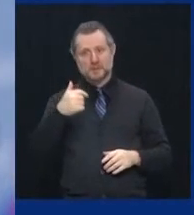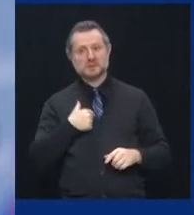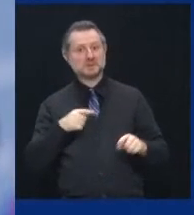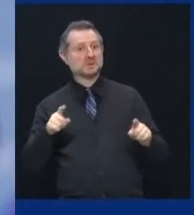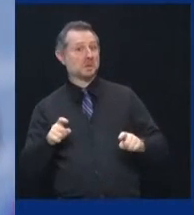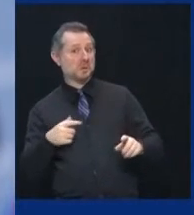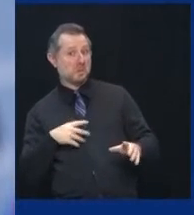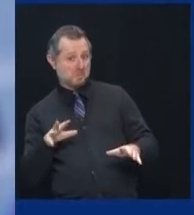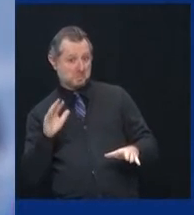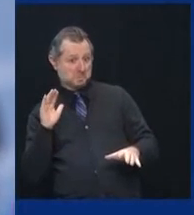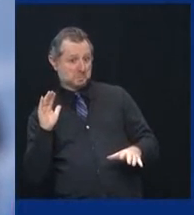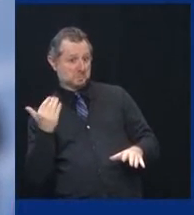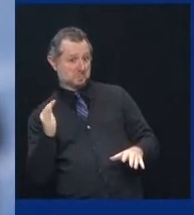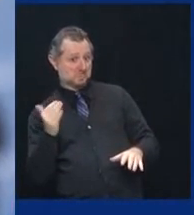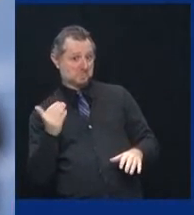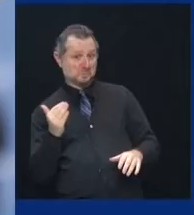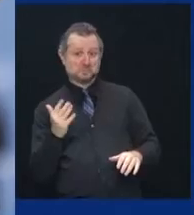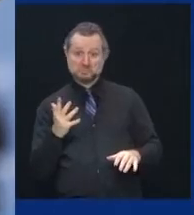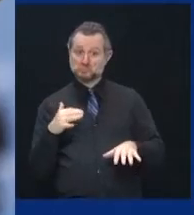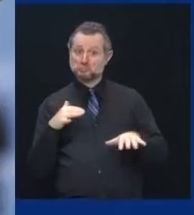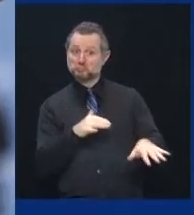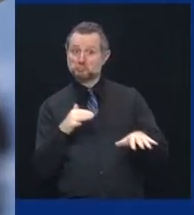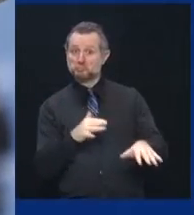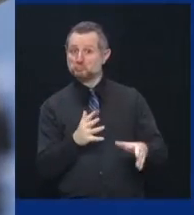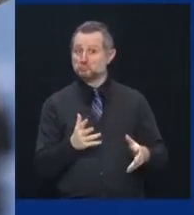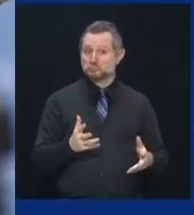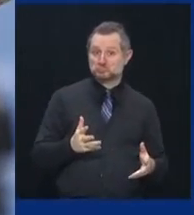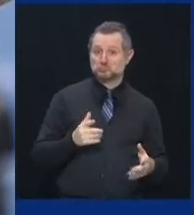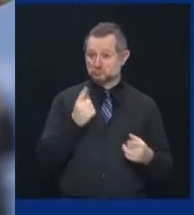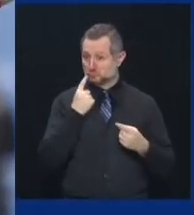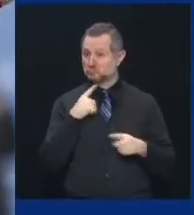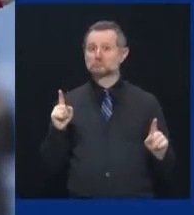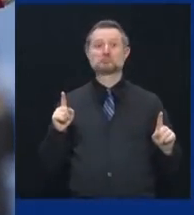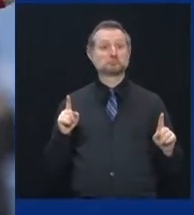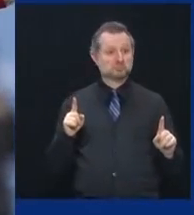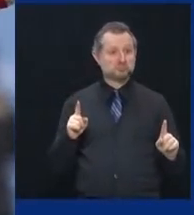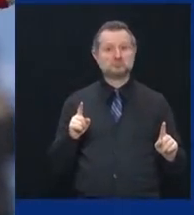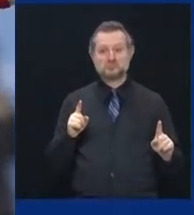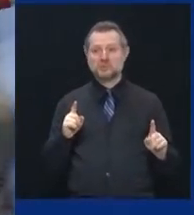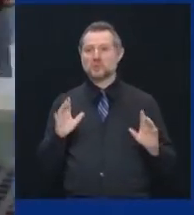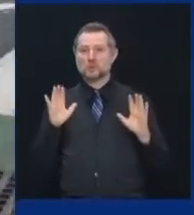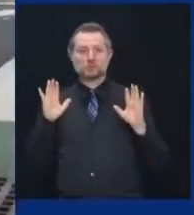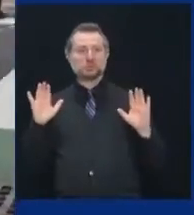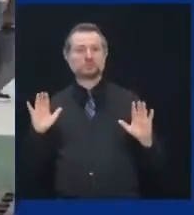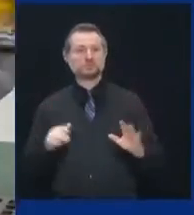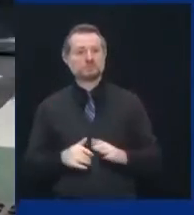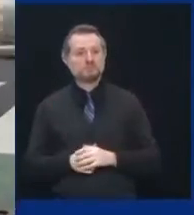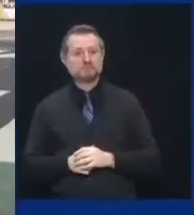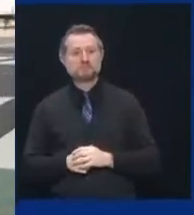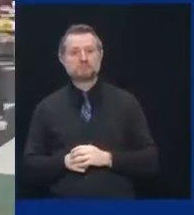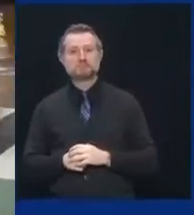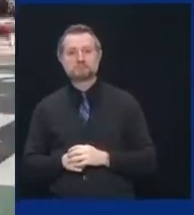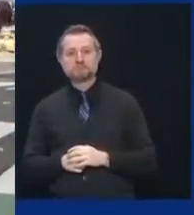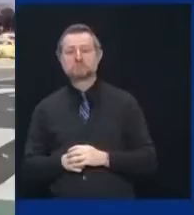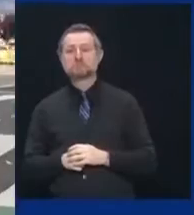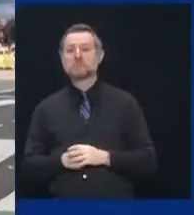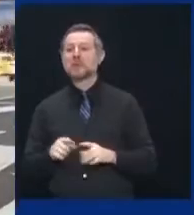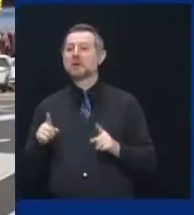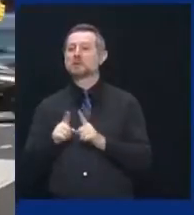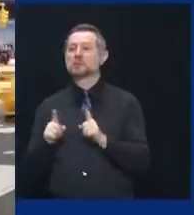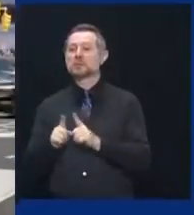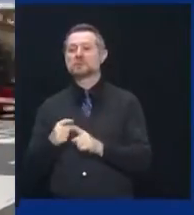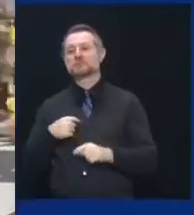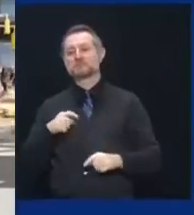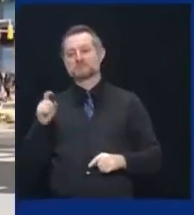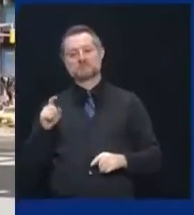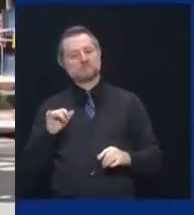early indications are that it was a great success. We must also aggressively plan